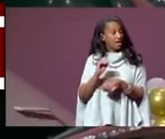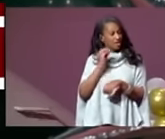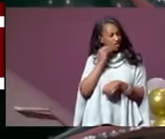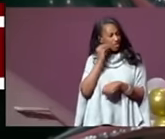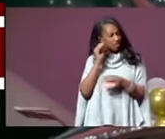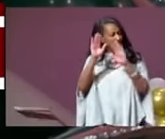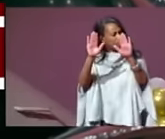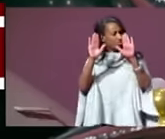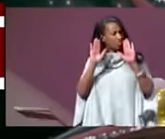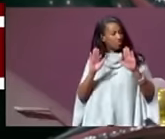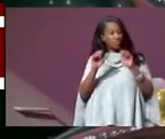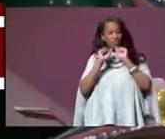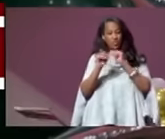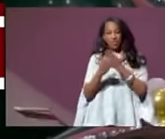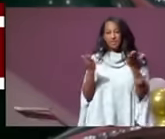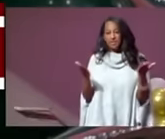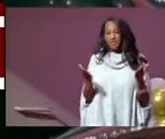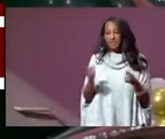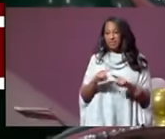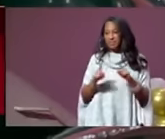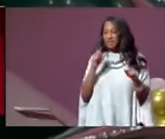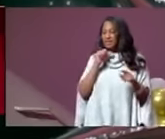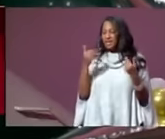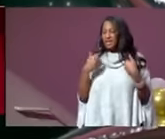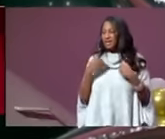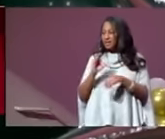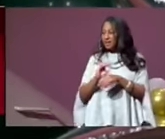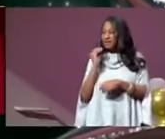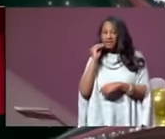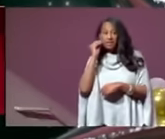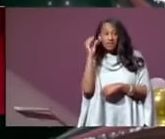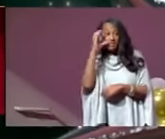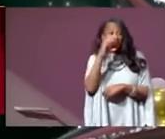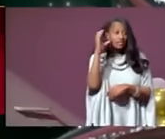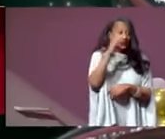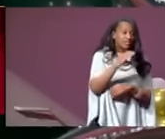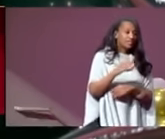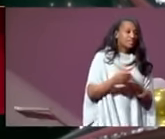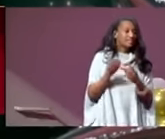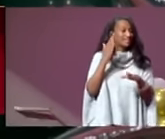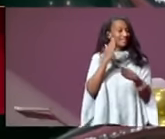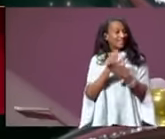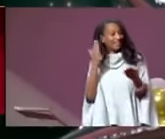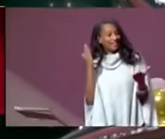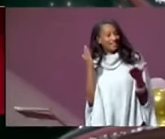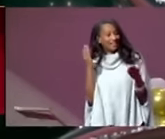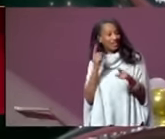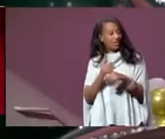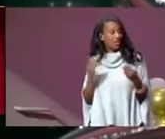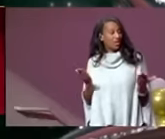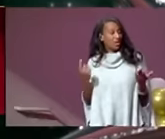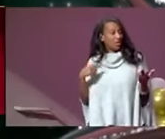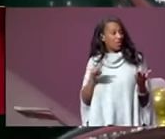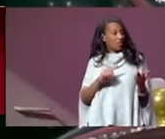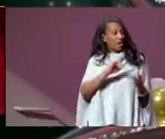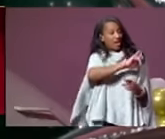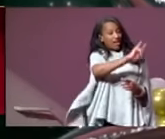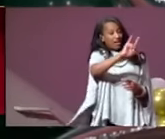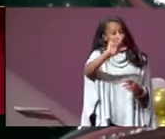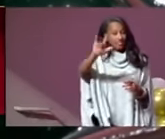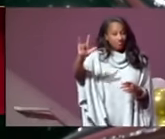our choicest blessings. If you are church homeless and you're in search of a church, you can end your quest at Friendship West, because we ain't got nothing